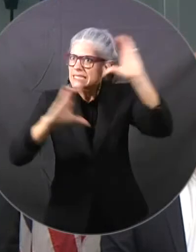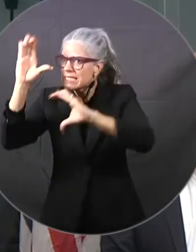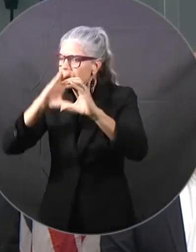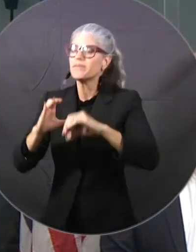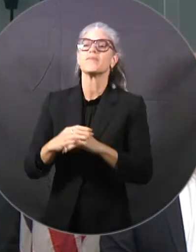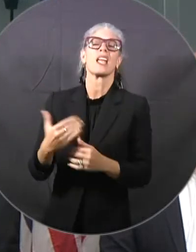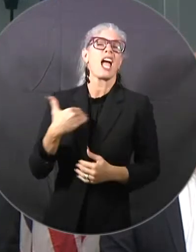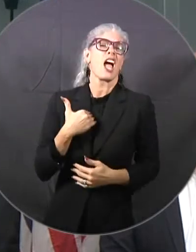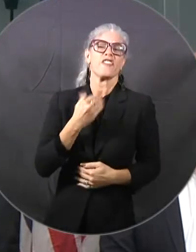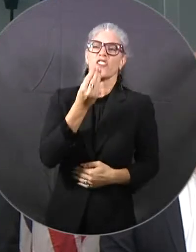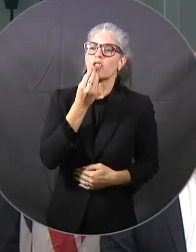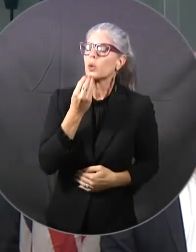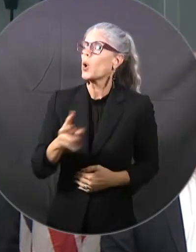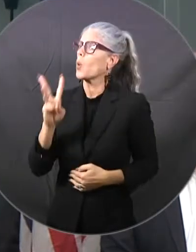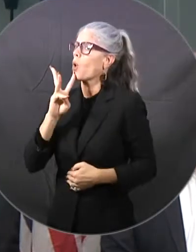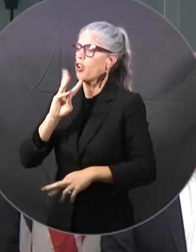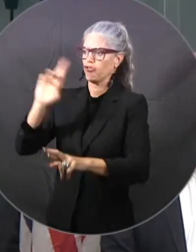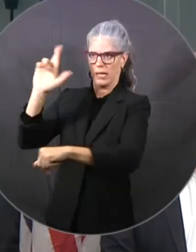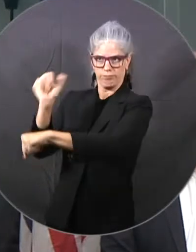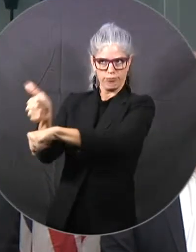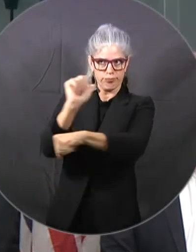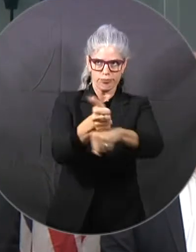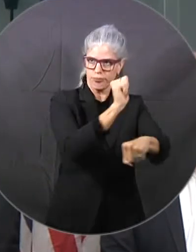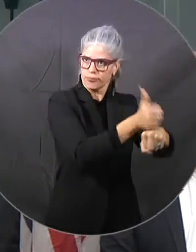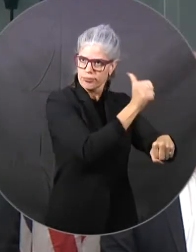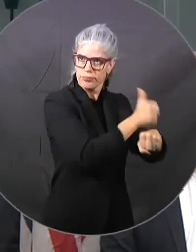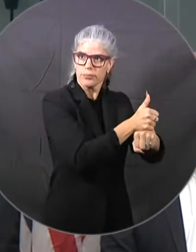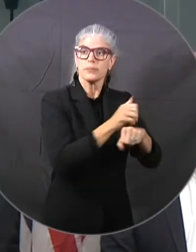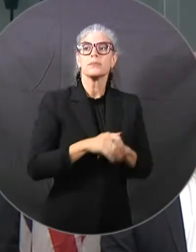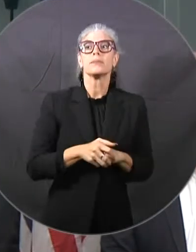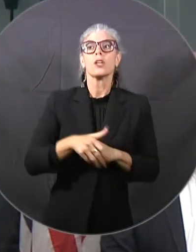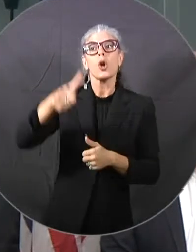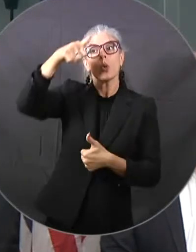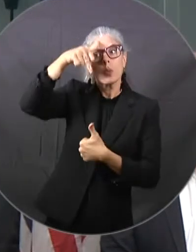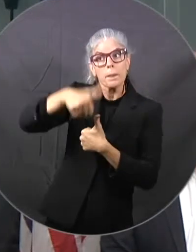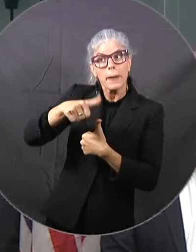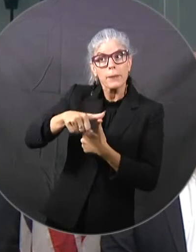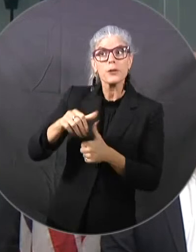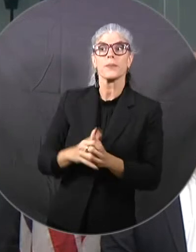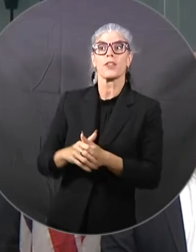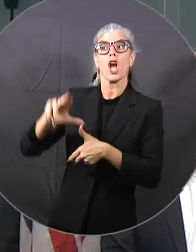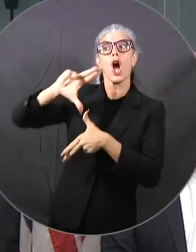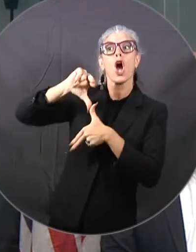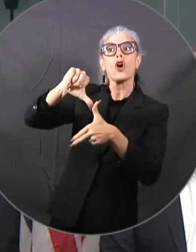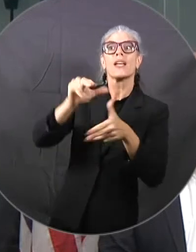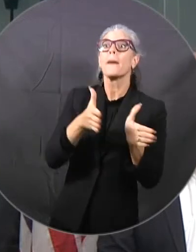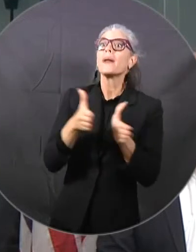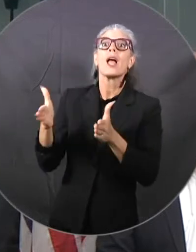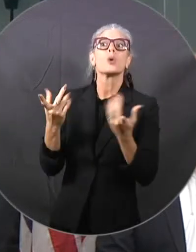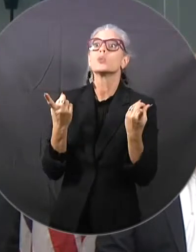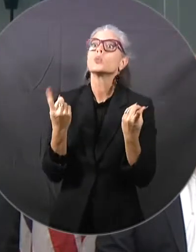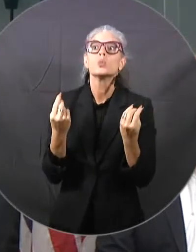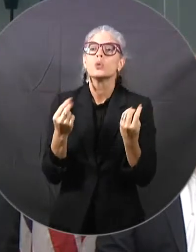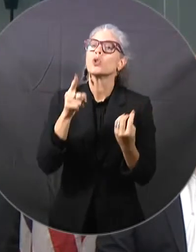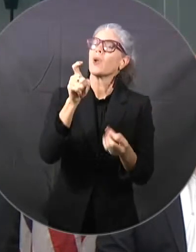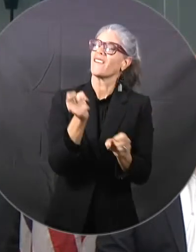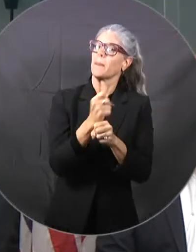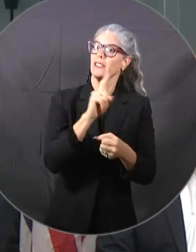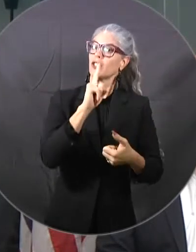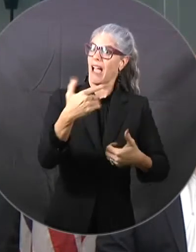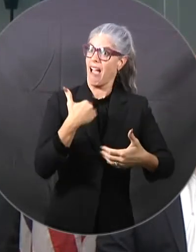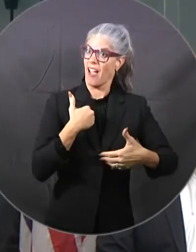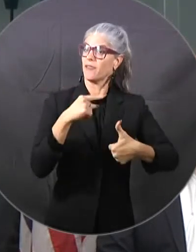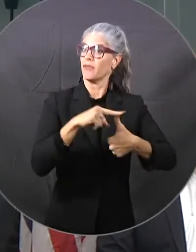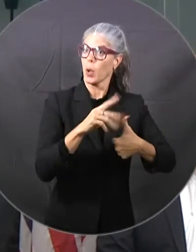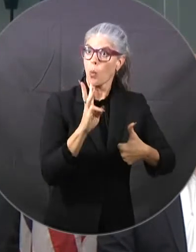hurricane plan, the first few days really should be things that you have: water, non-perishable food. This stuff will be